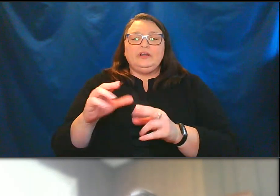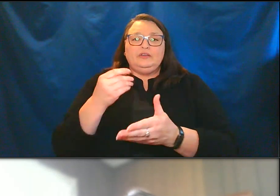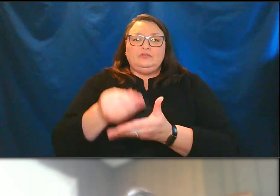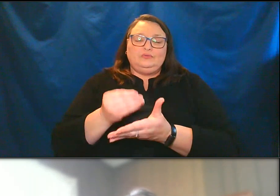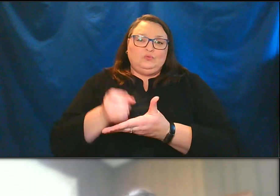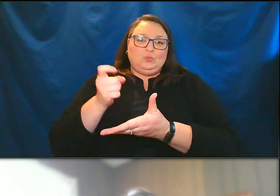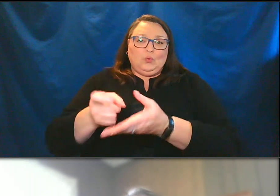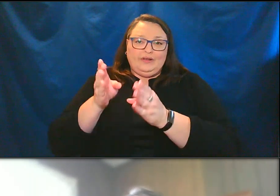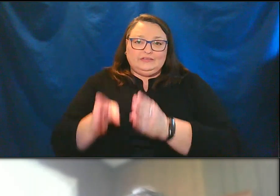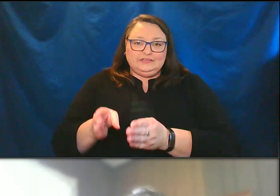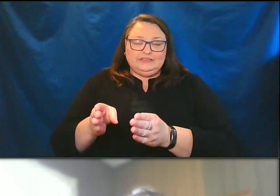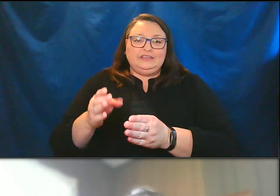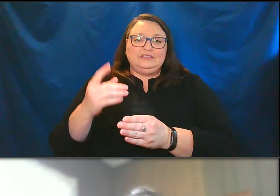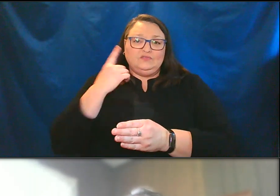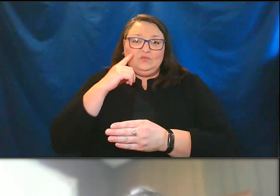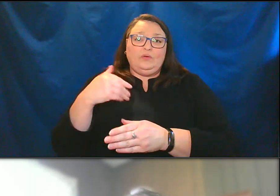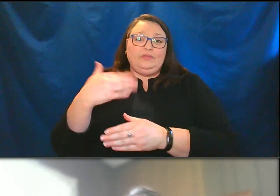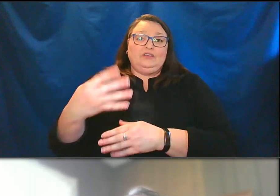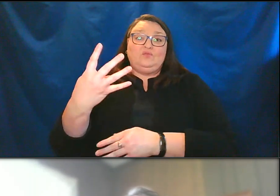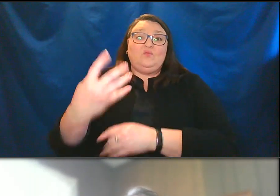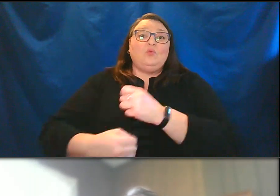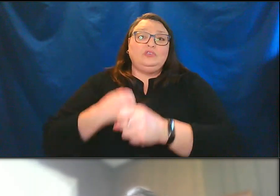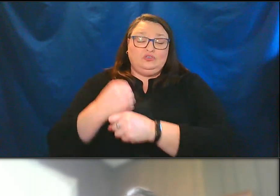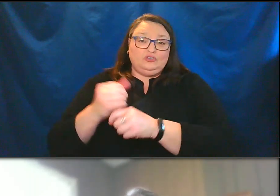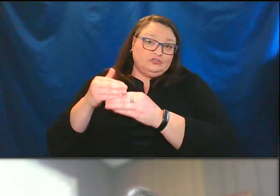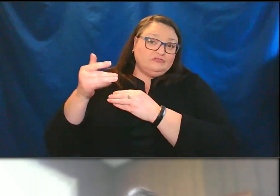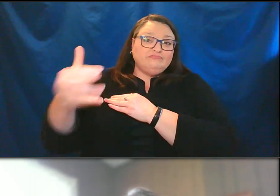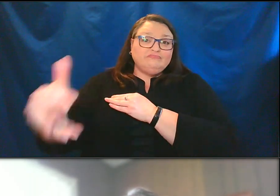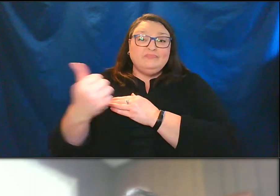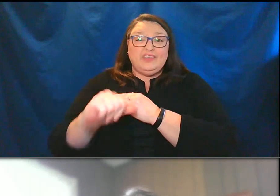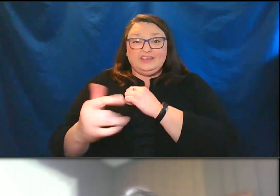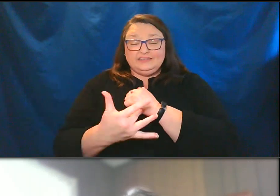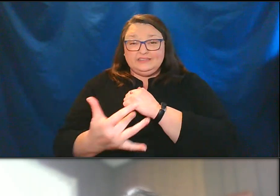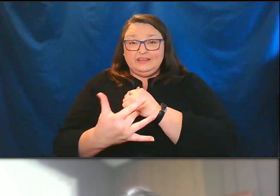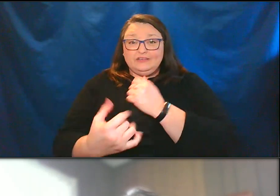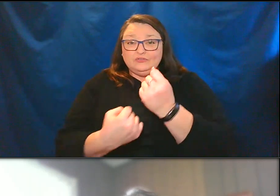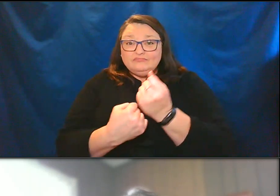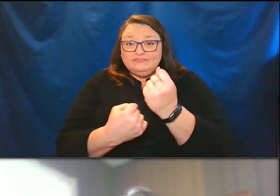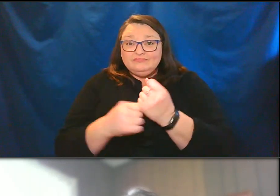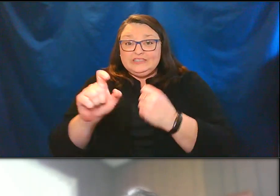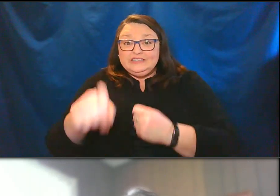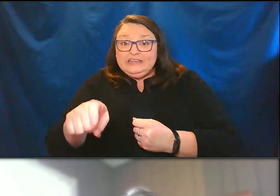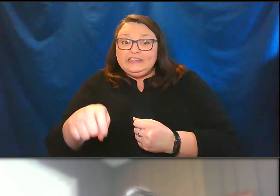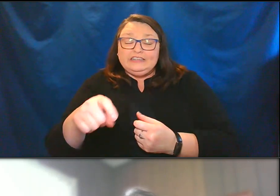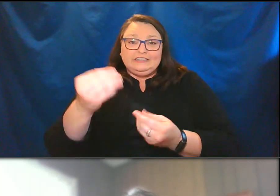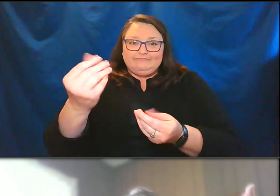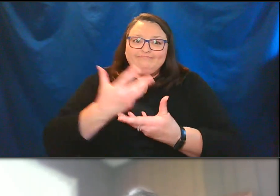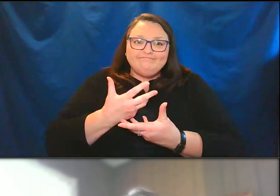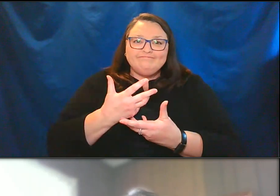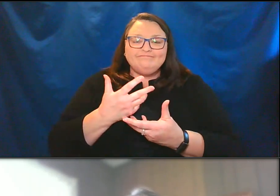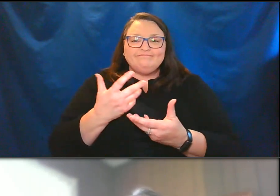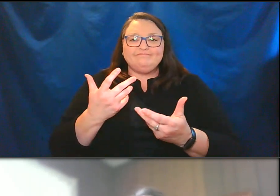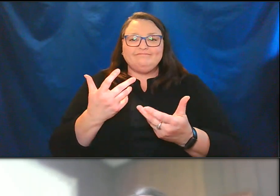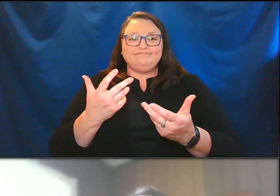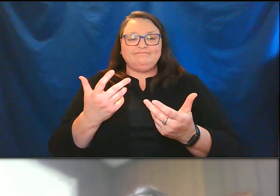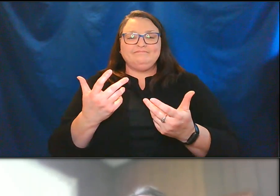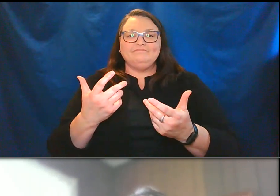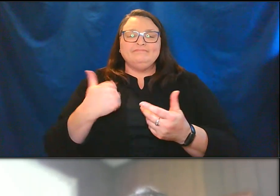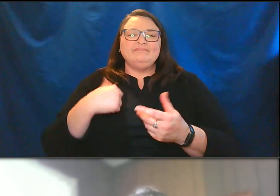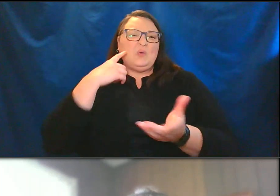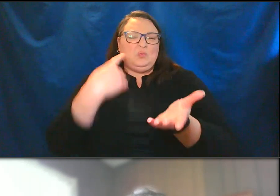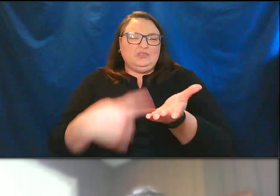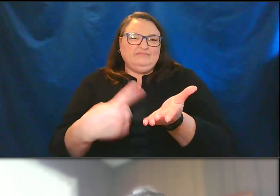in terms of any technical assistance that's needed in relation to, uh, well, I'll talk about